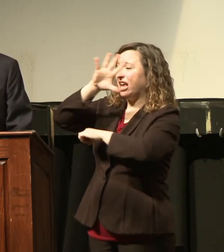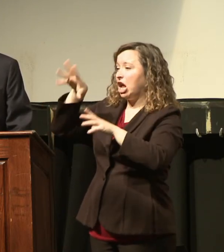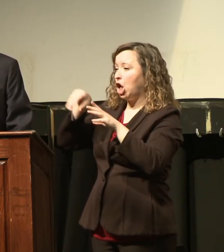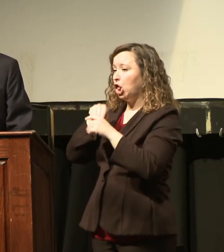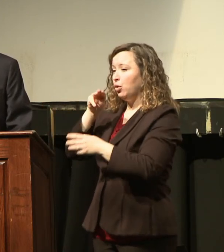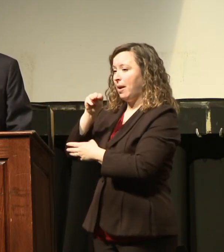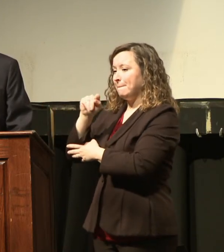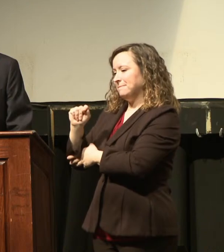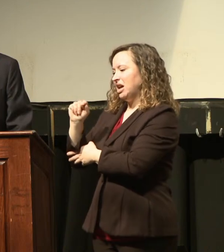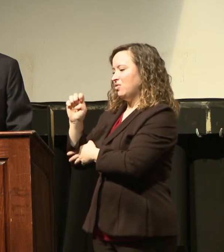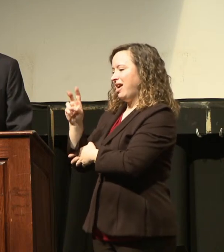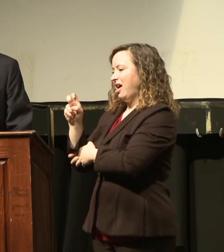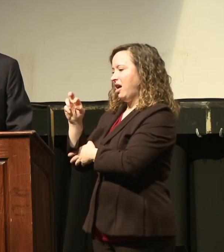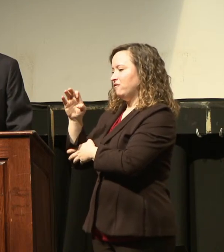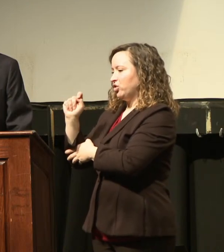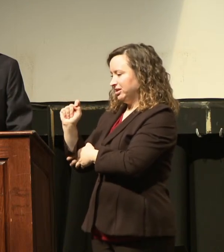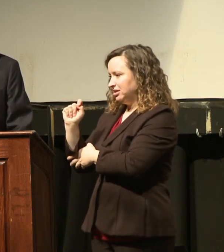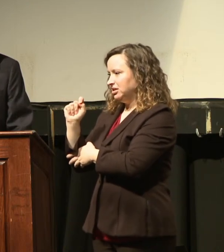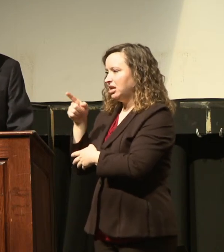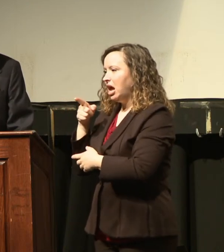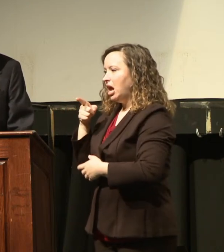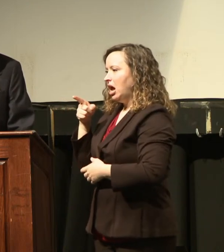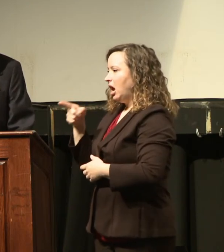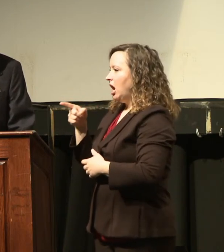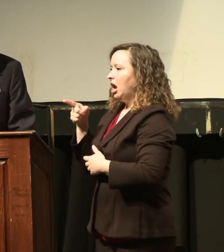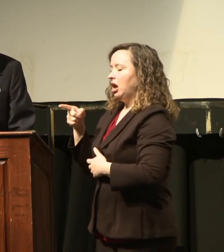Everest. So he has